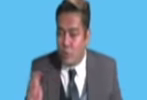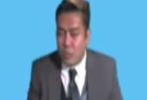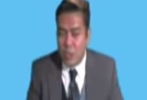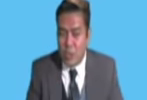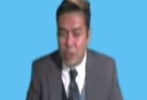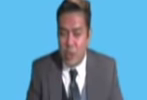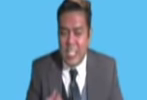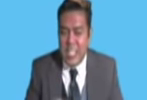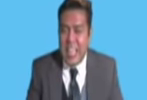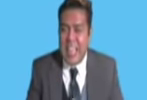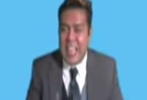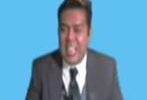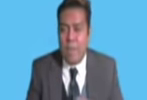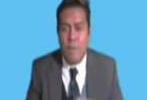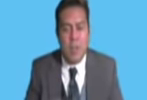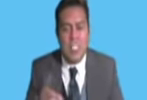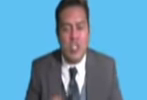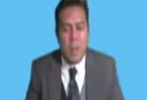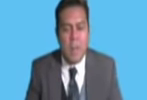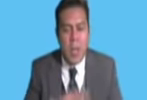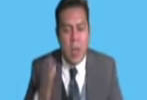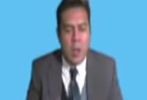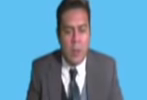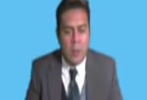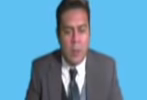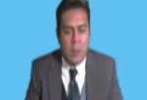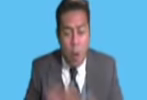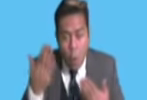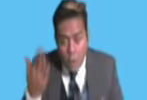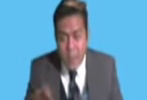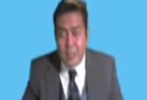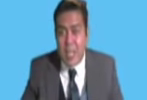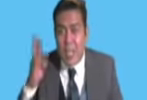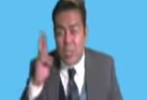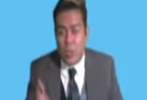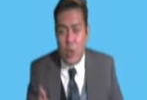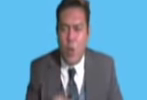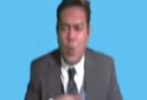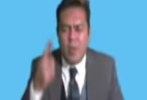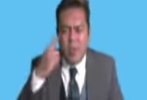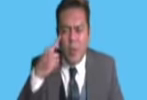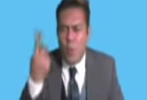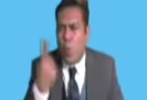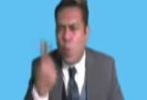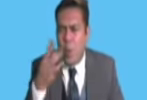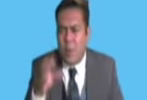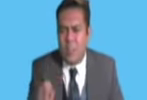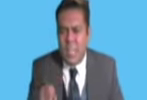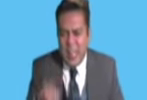the directives from decision makers. Honorable Speaker, we wonder who are those decision makers.